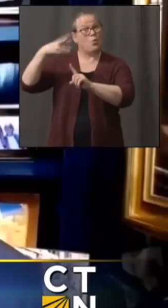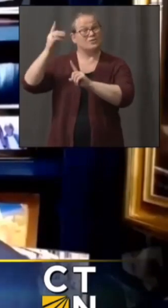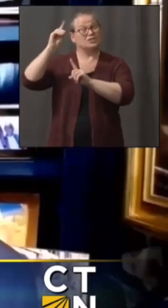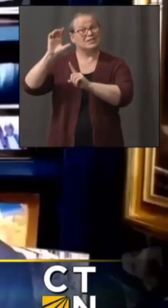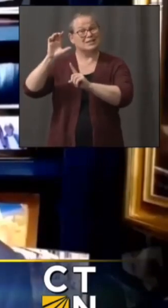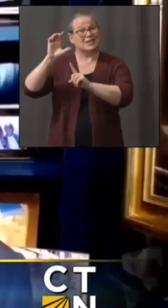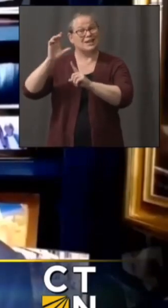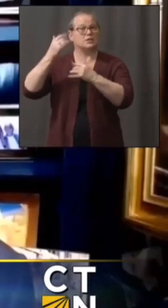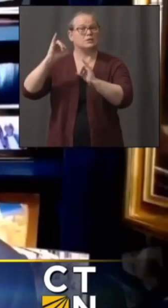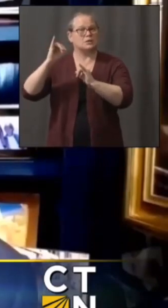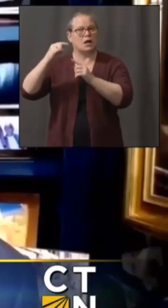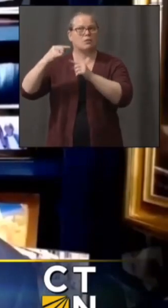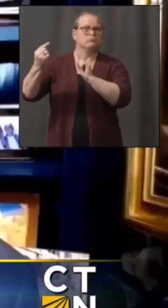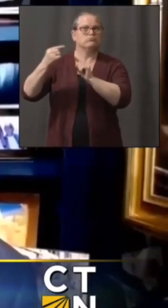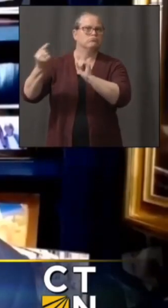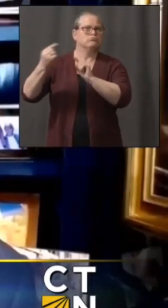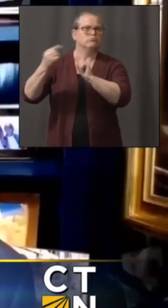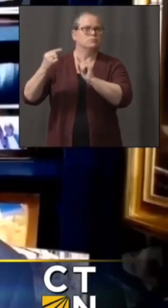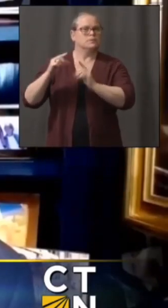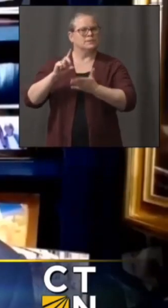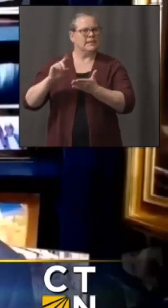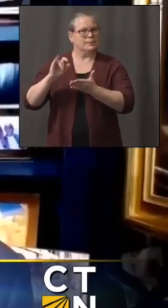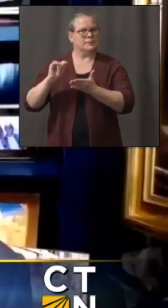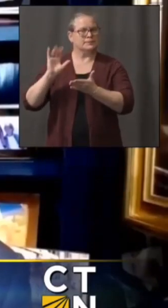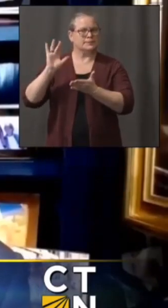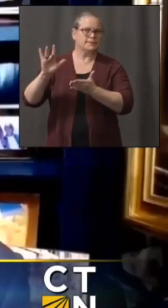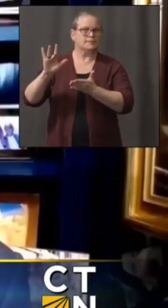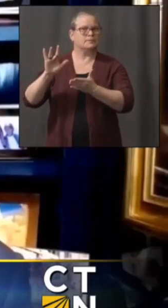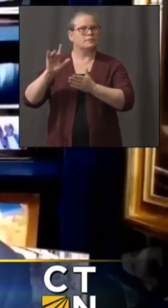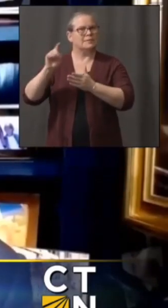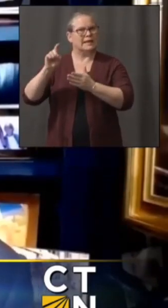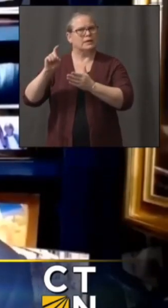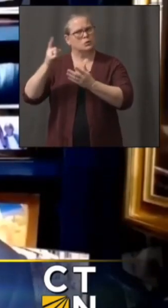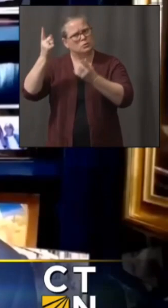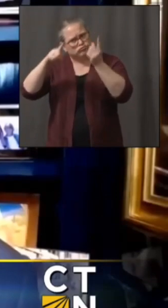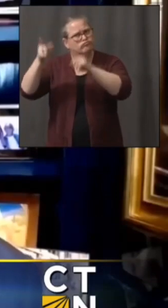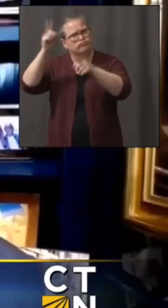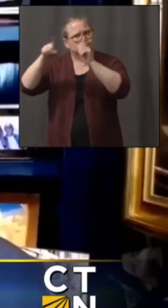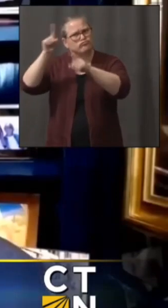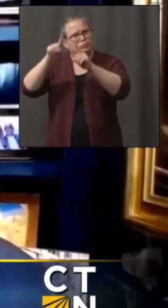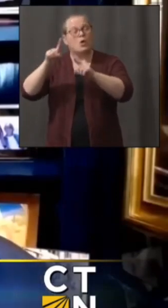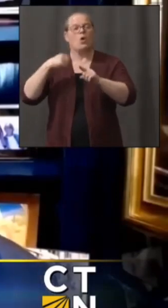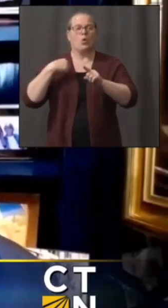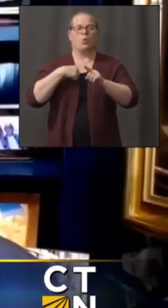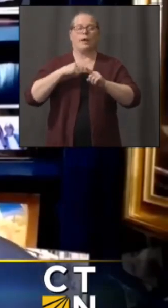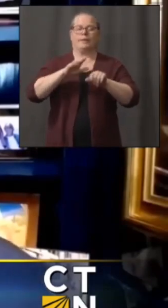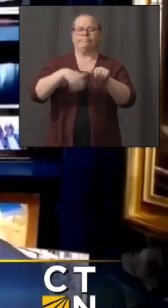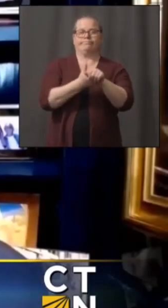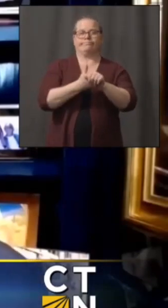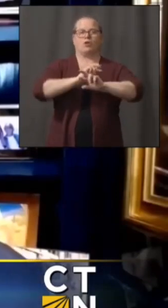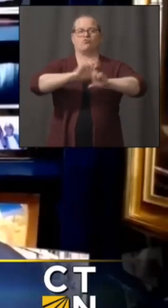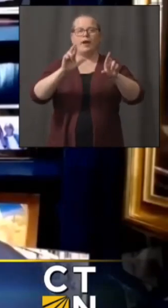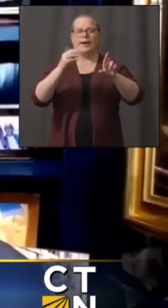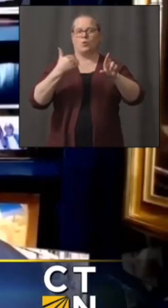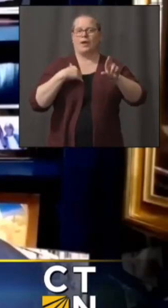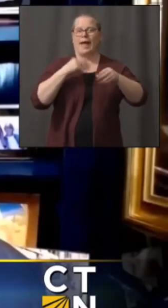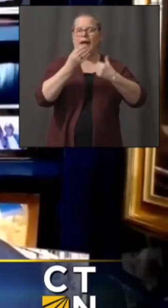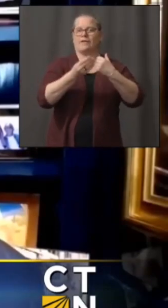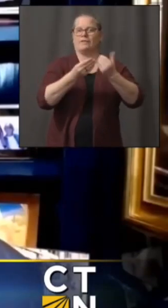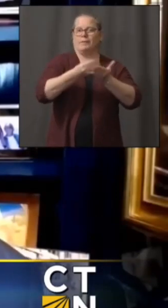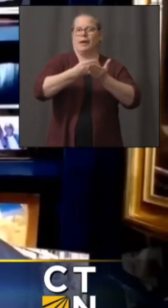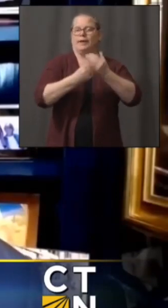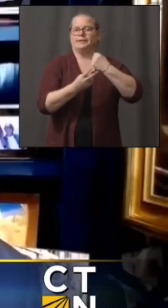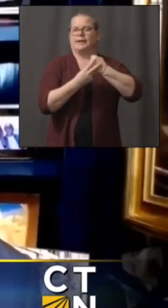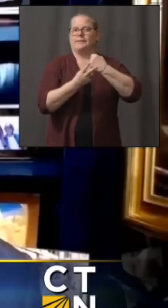step up, do what we need to do out of the rainy day fund in terms of vaccinations and testing and track and trace so we can continue to keep our